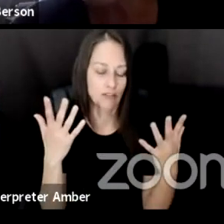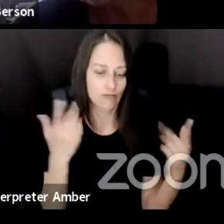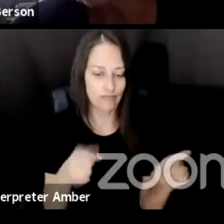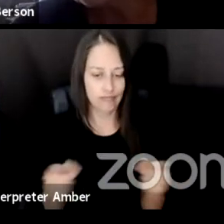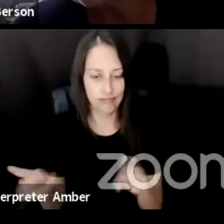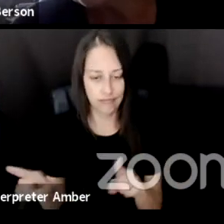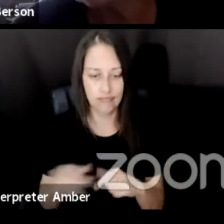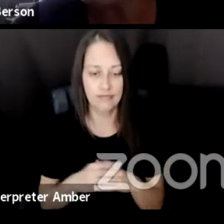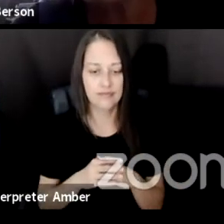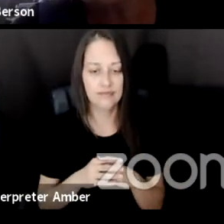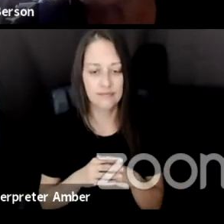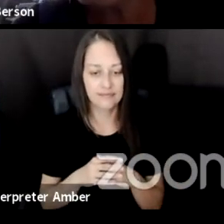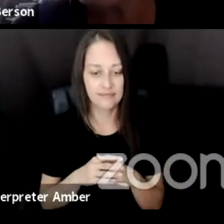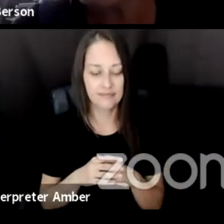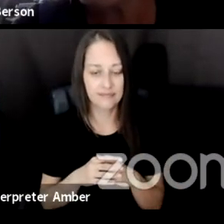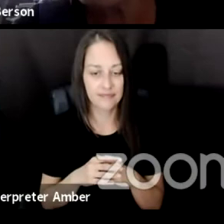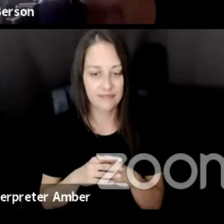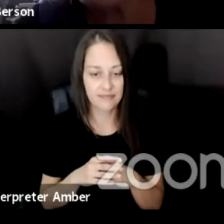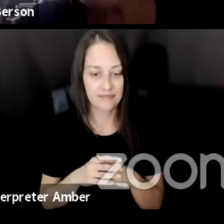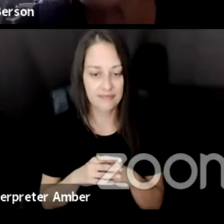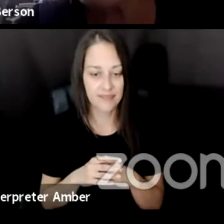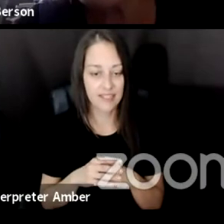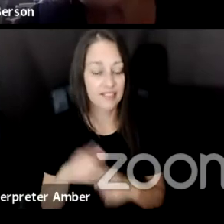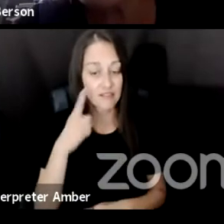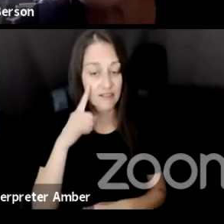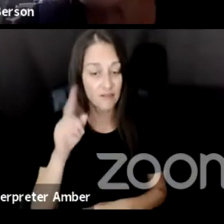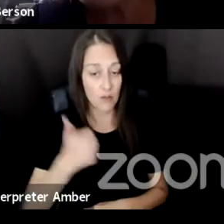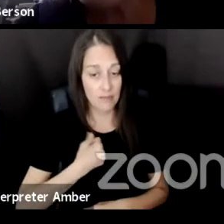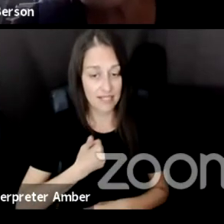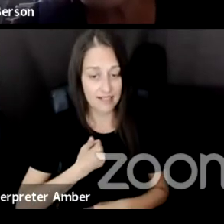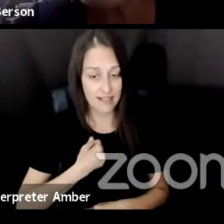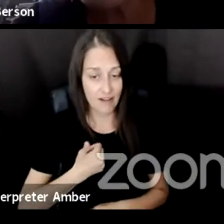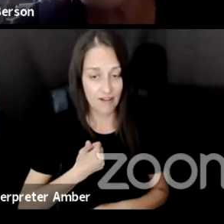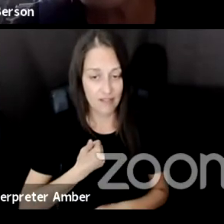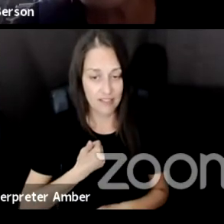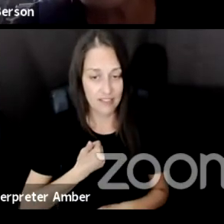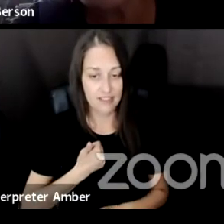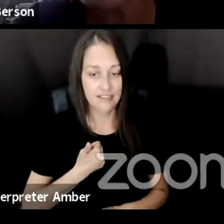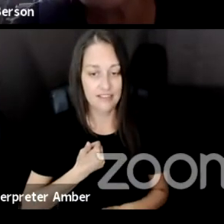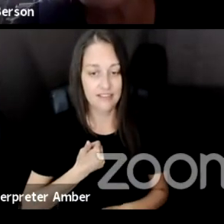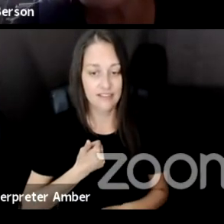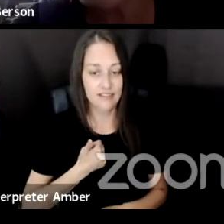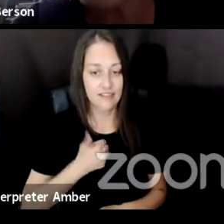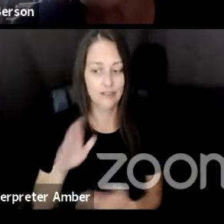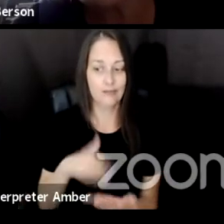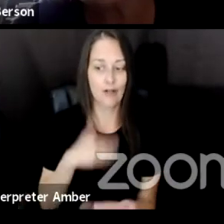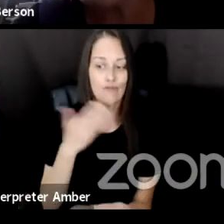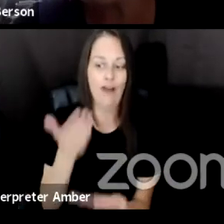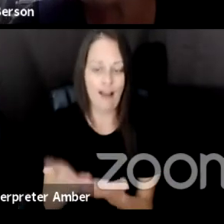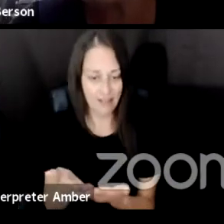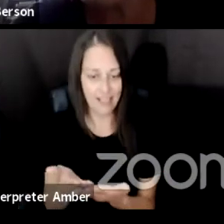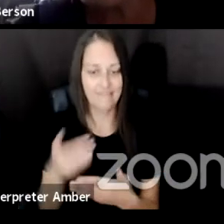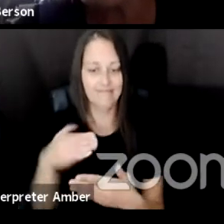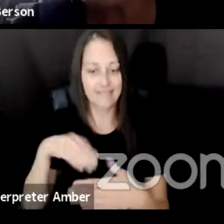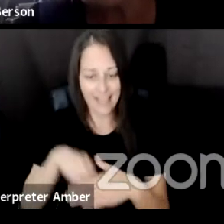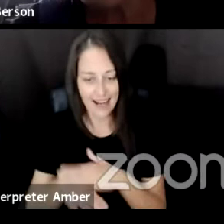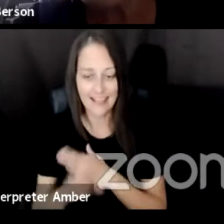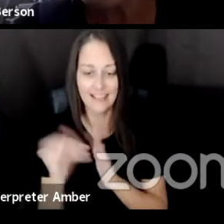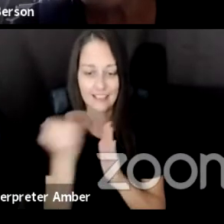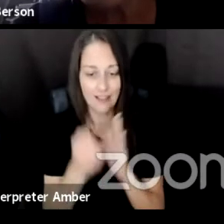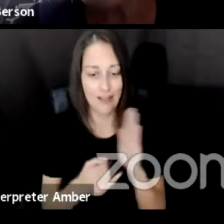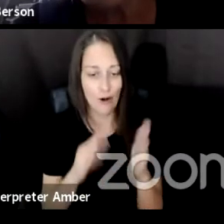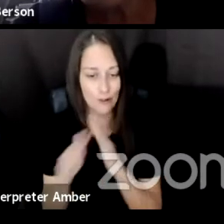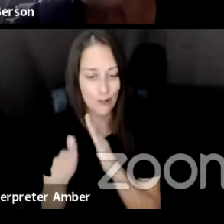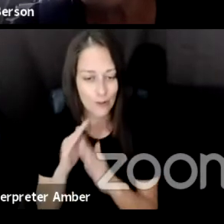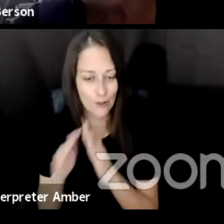are happening. And so even for me, just getting into the door of like arts community was really hard because I